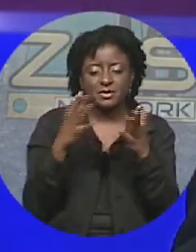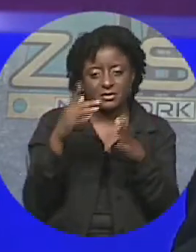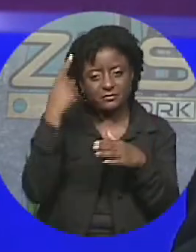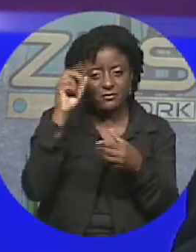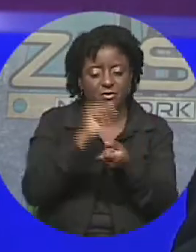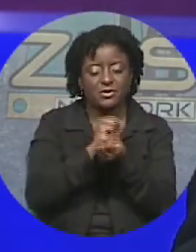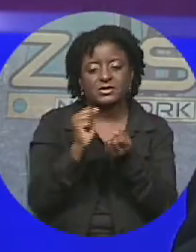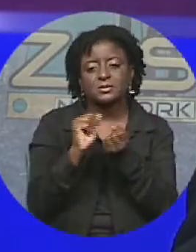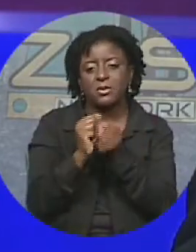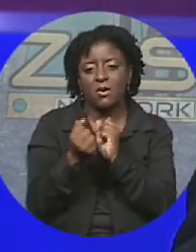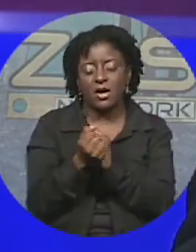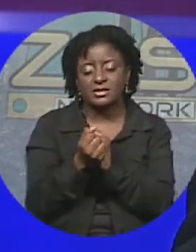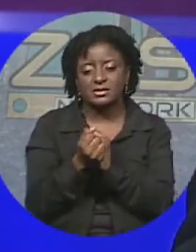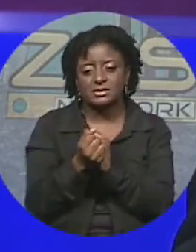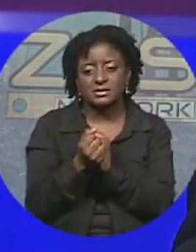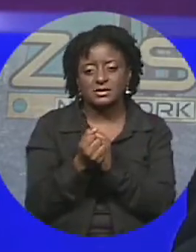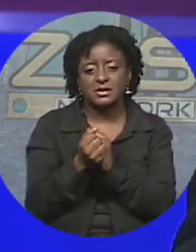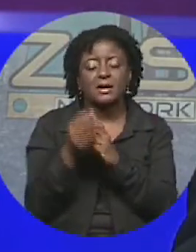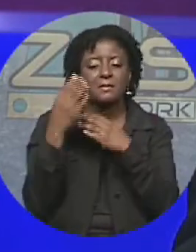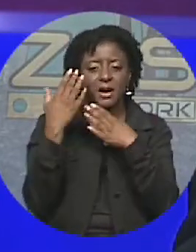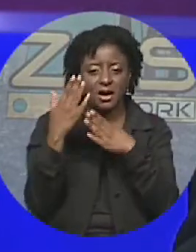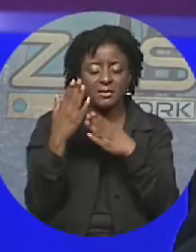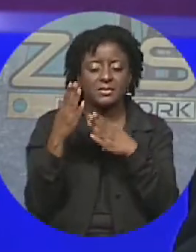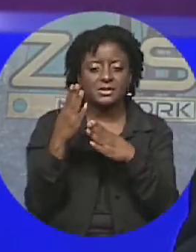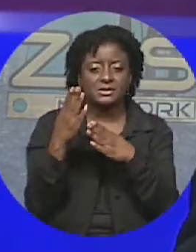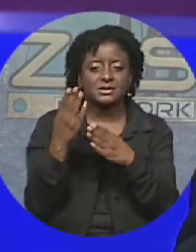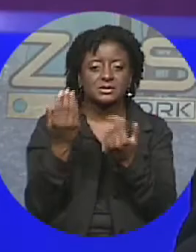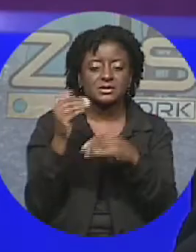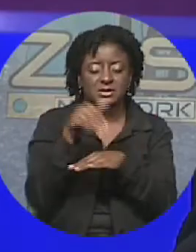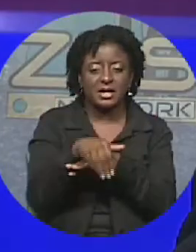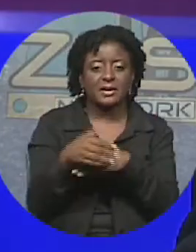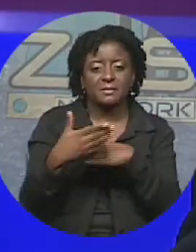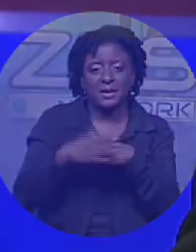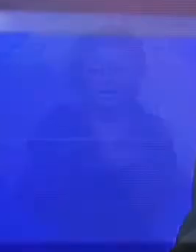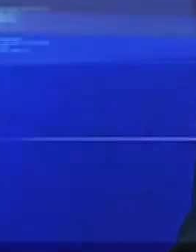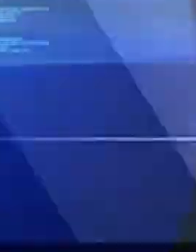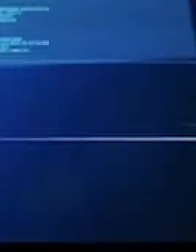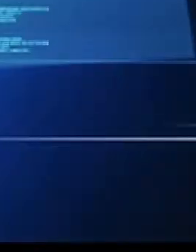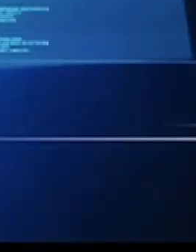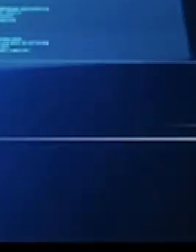will do it for sports. Don't go anywhere. The Bahamas Tonight is back after the break.